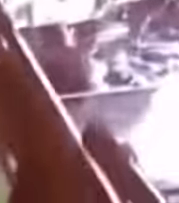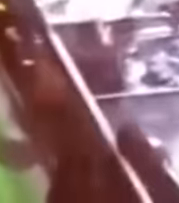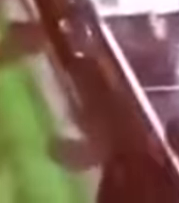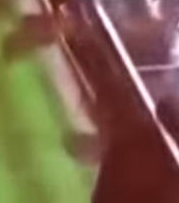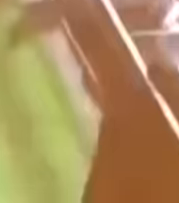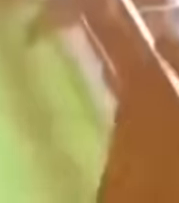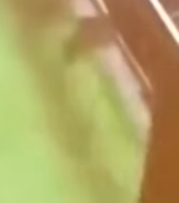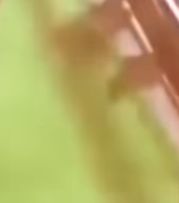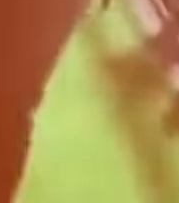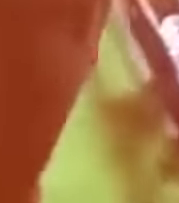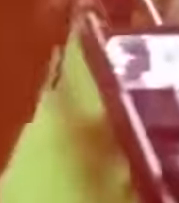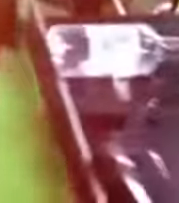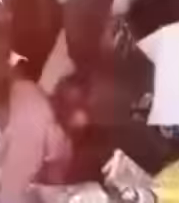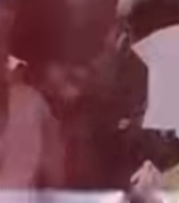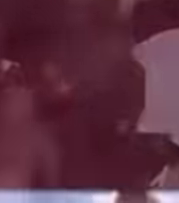Every prolonged